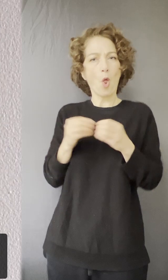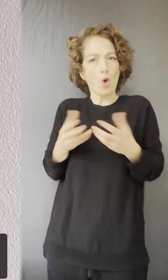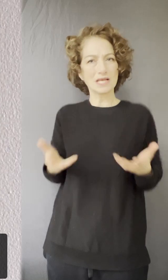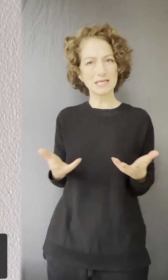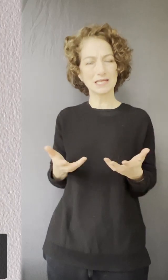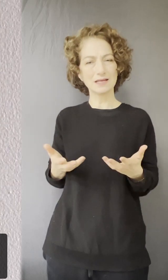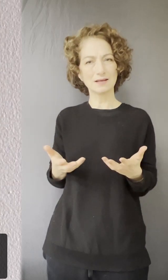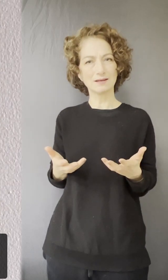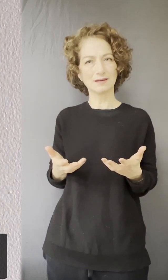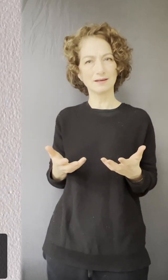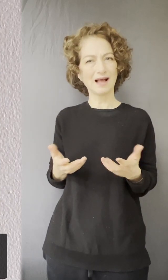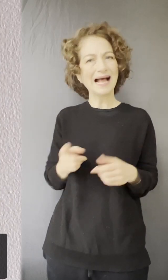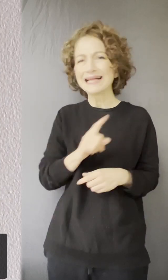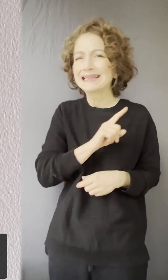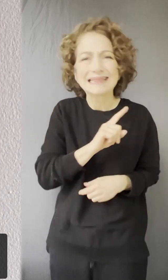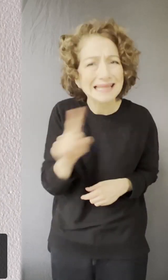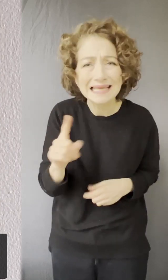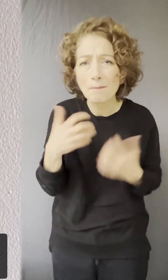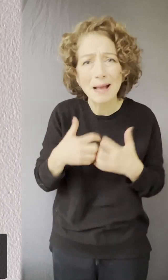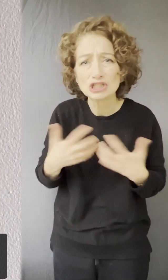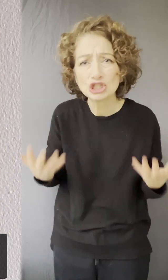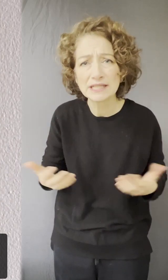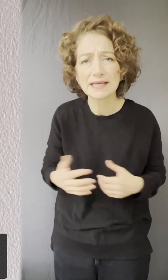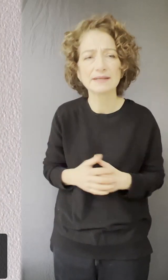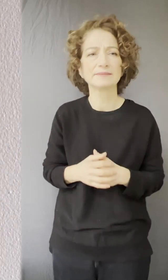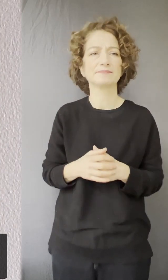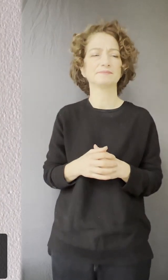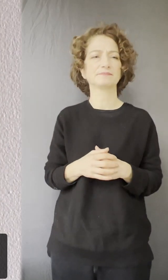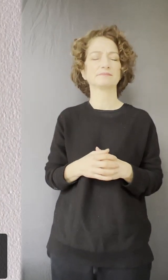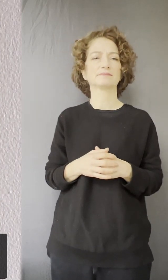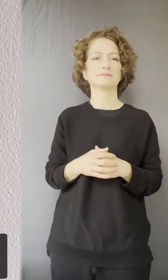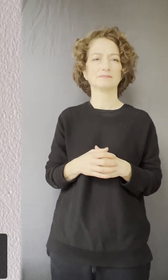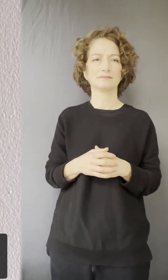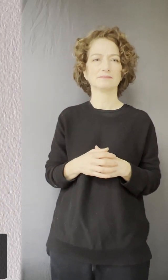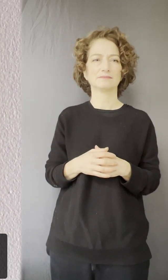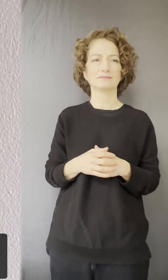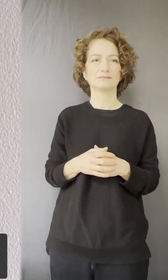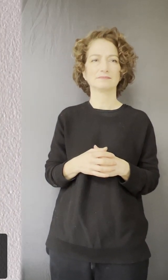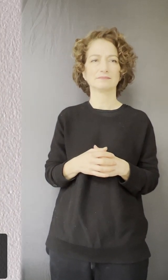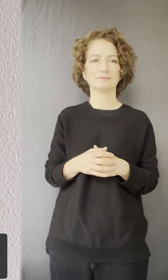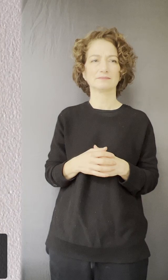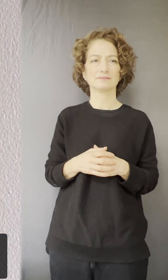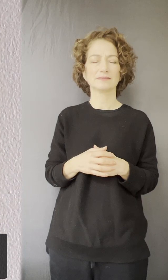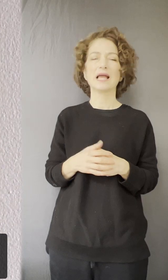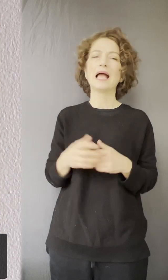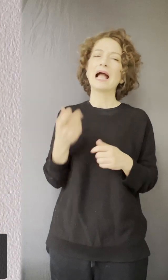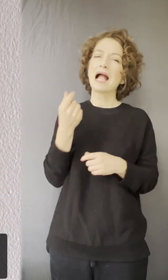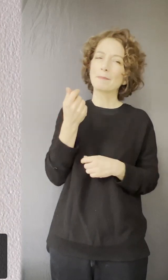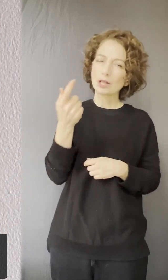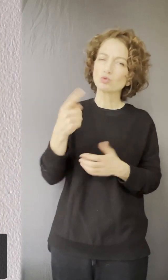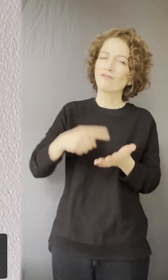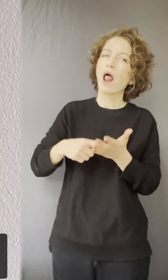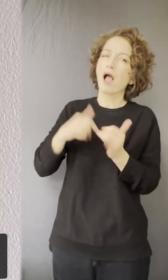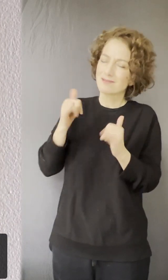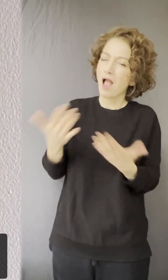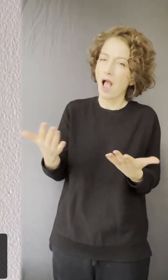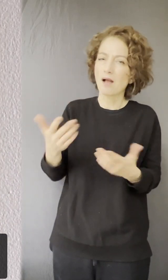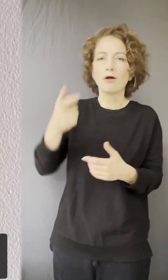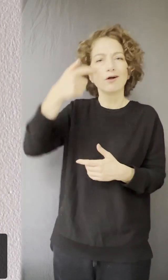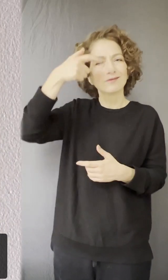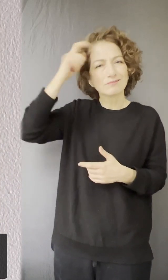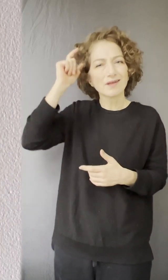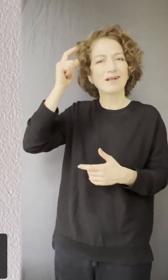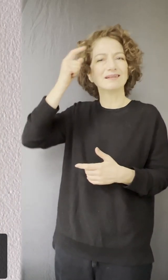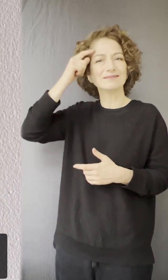we're biological, not mechanical. The demands of capitalism, including being neurotypical